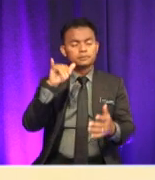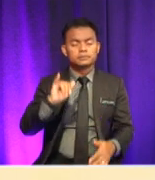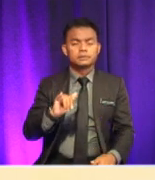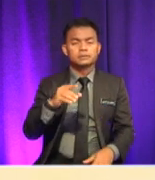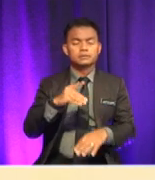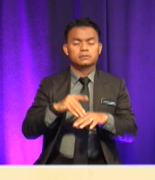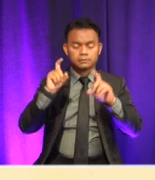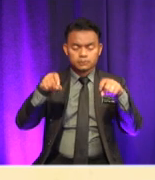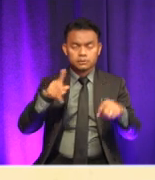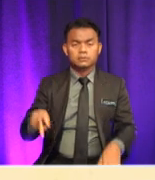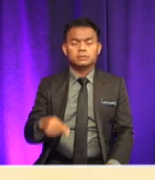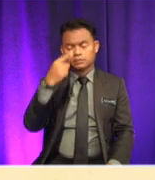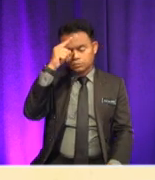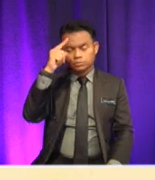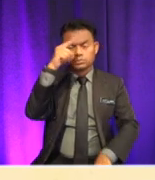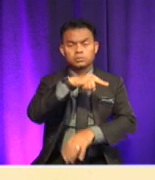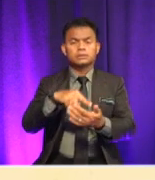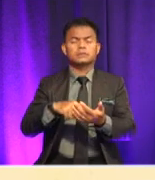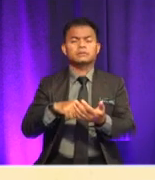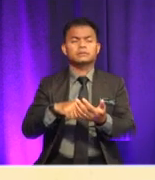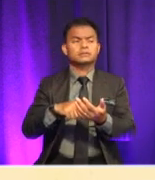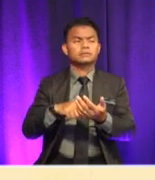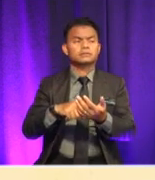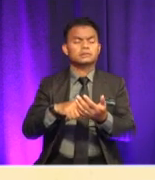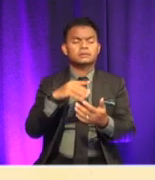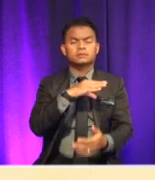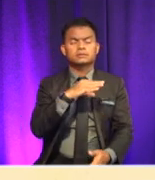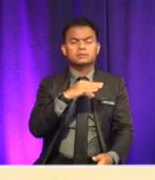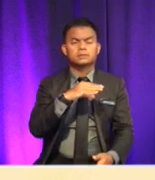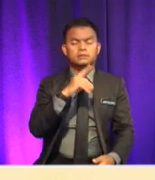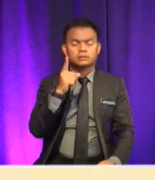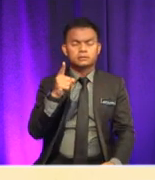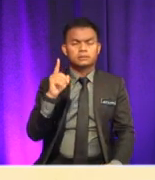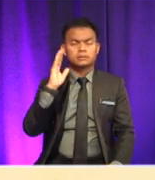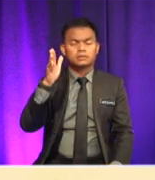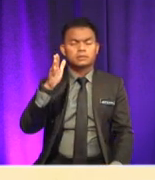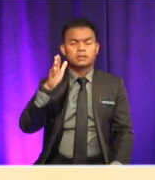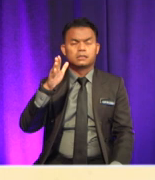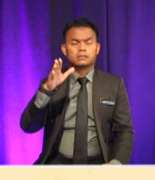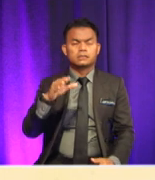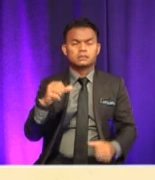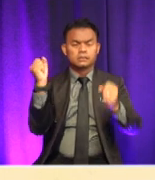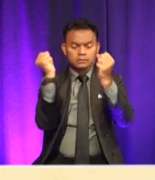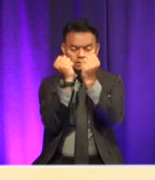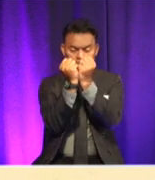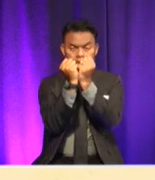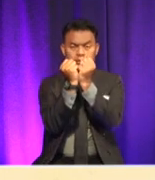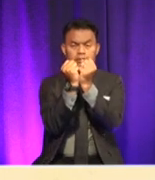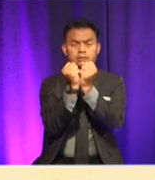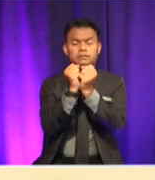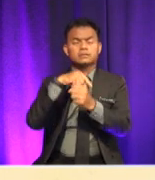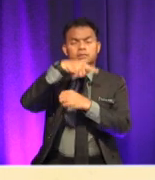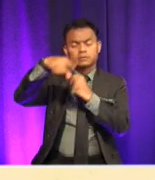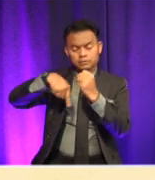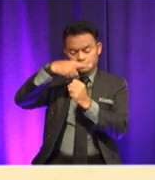For a long time now, she had been standing there, her wings tightly around herself for comfort as much as for warmth, as